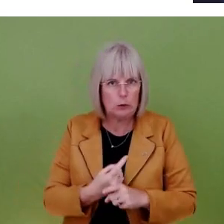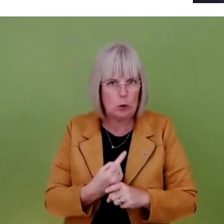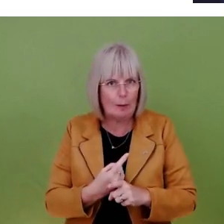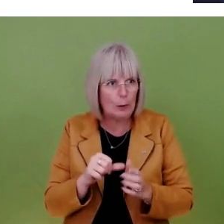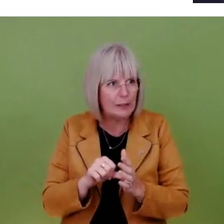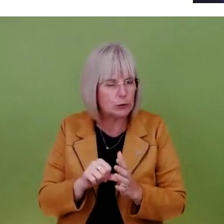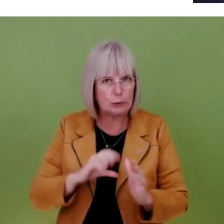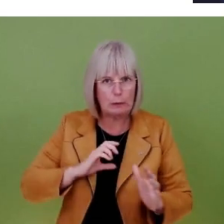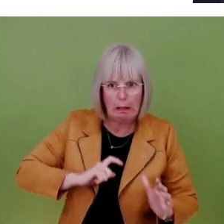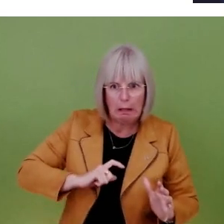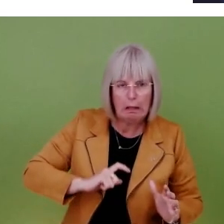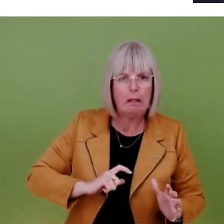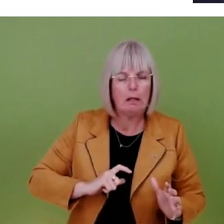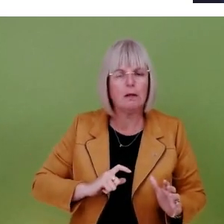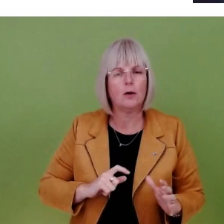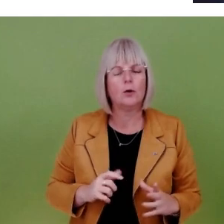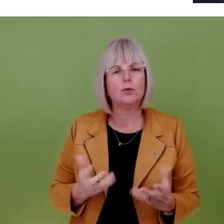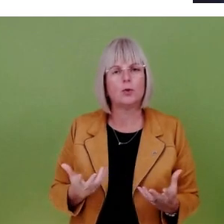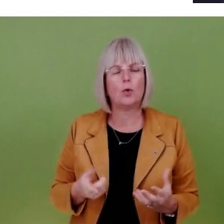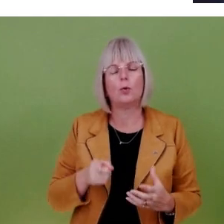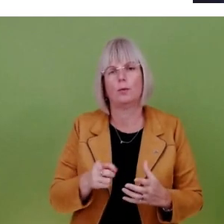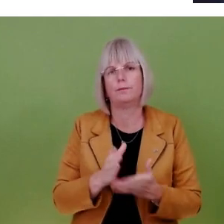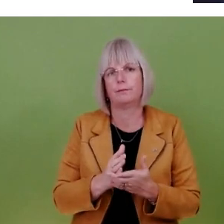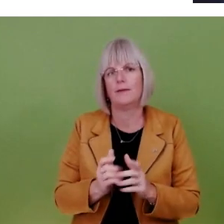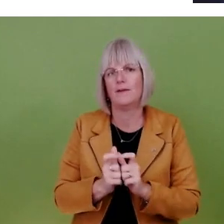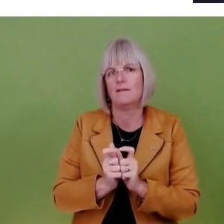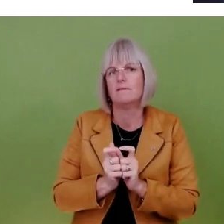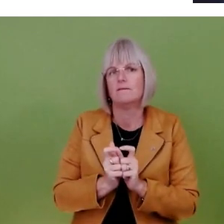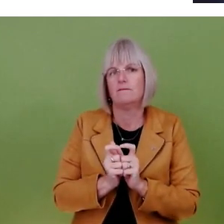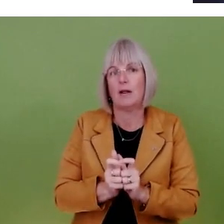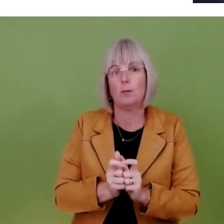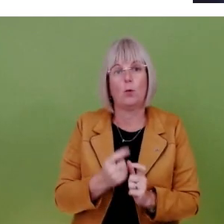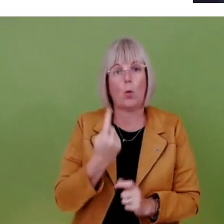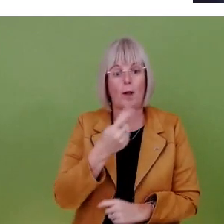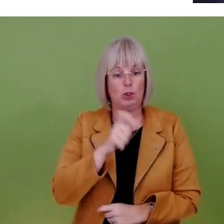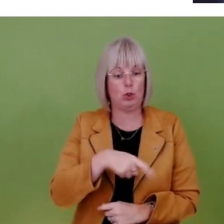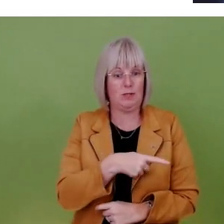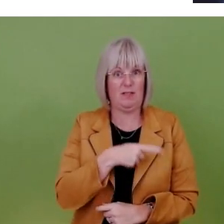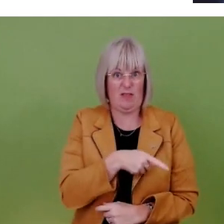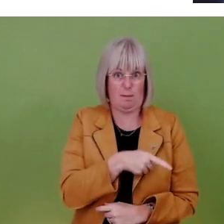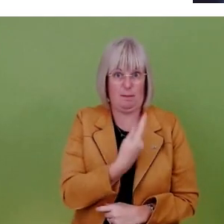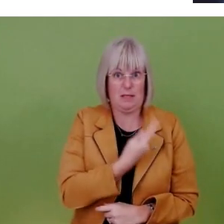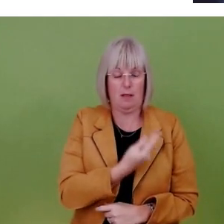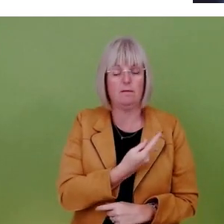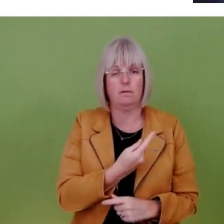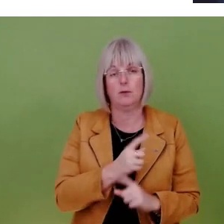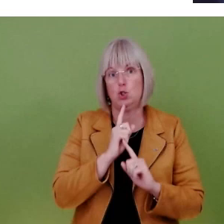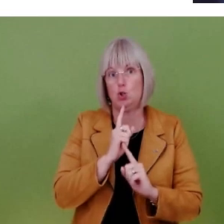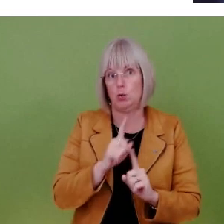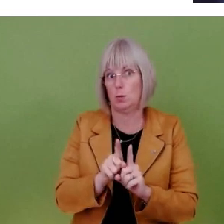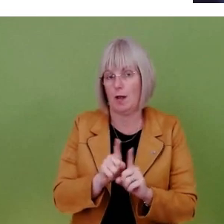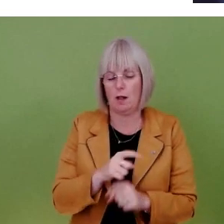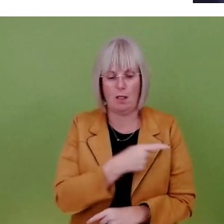practice. So very valuably, a student who's also a tutor of ours mentioned to us the other day that when we train